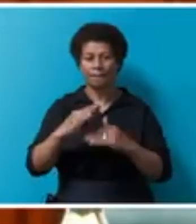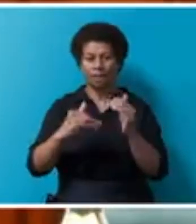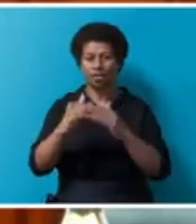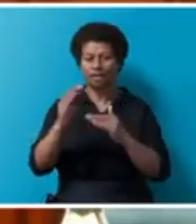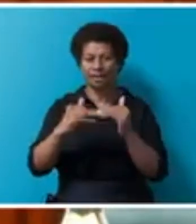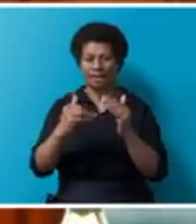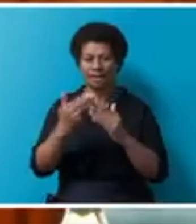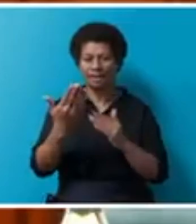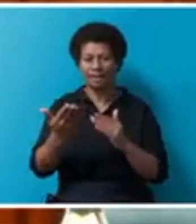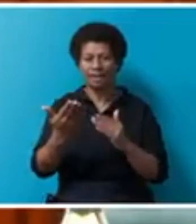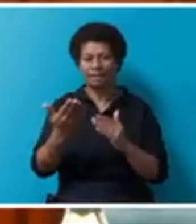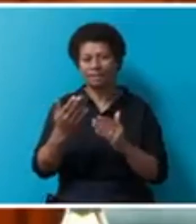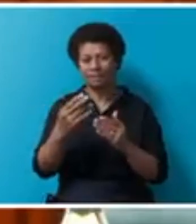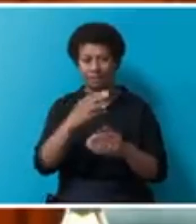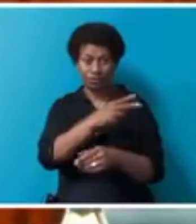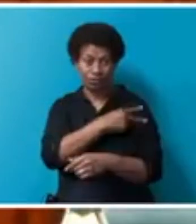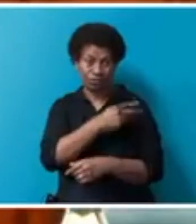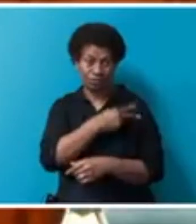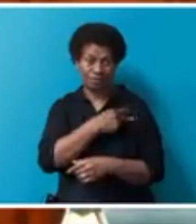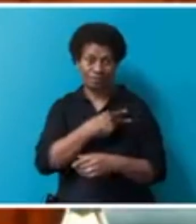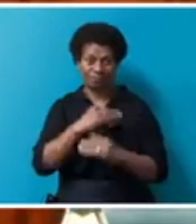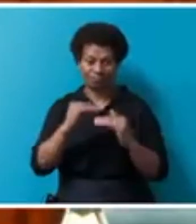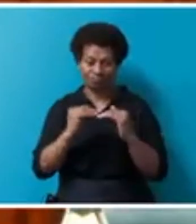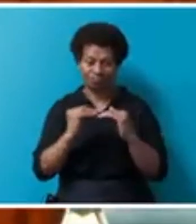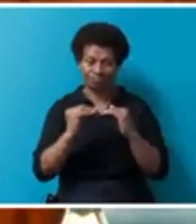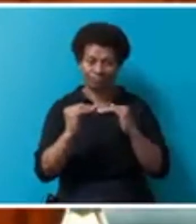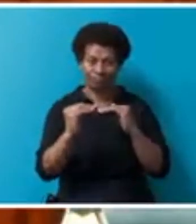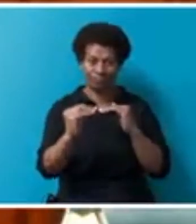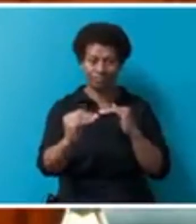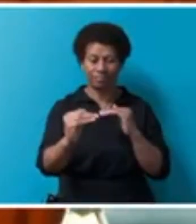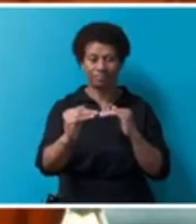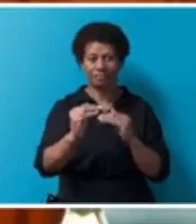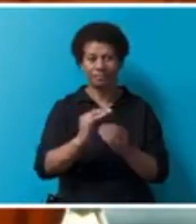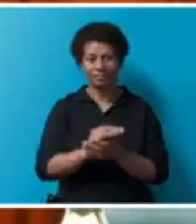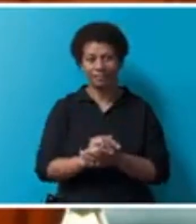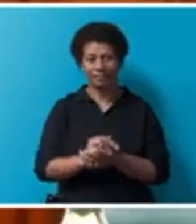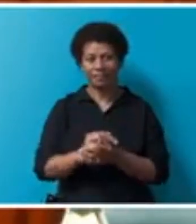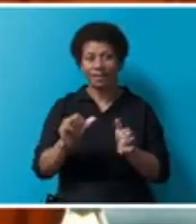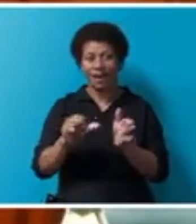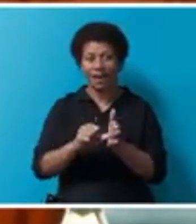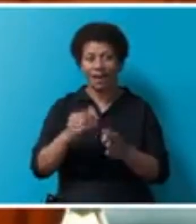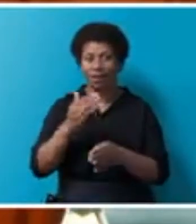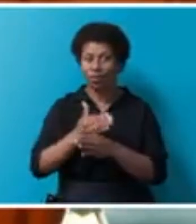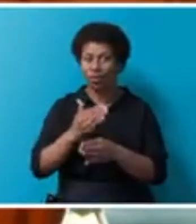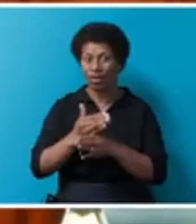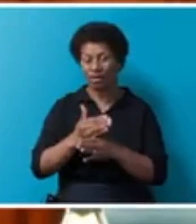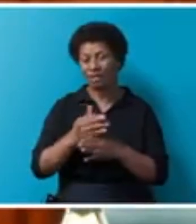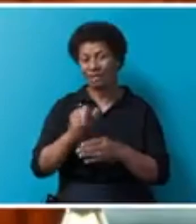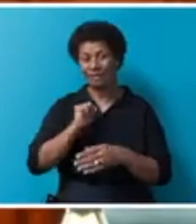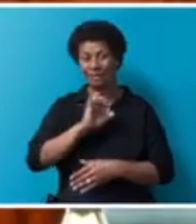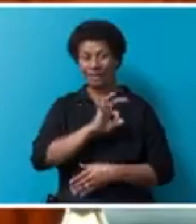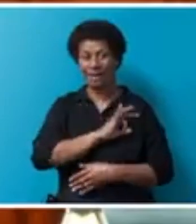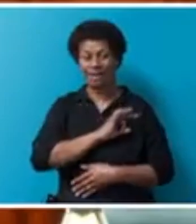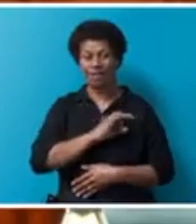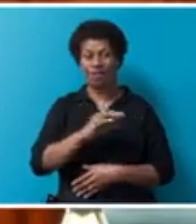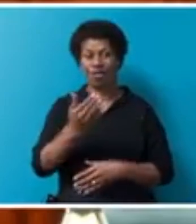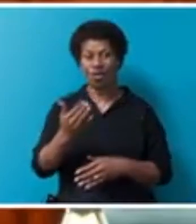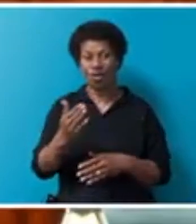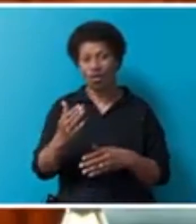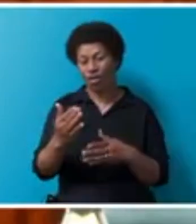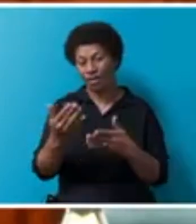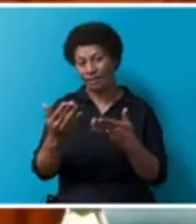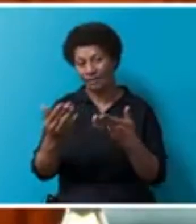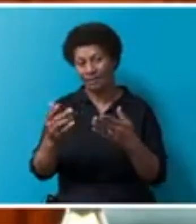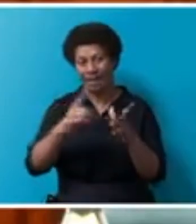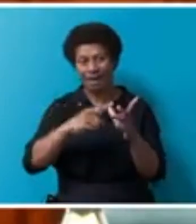and prosperity. I also like to acknowledge the hard-working staff of the Office of the Attorney General, particularly the legal drafters who